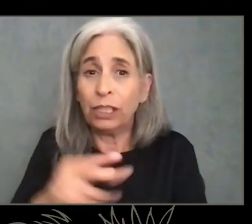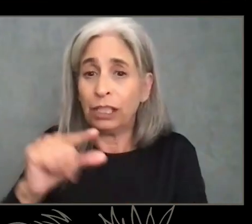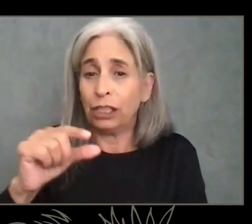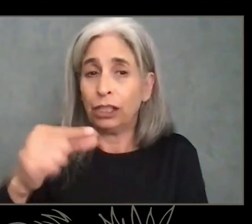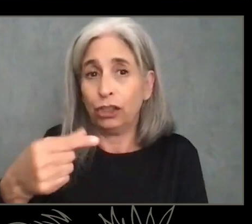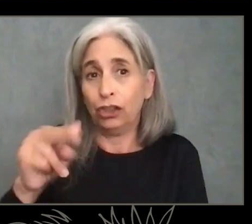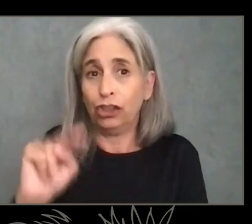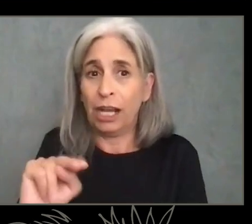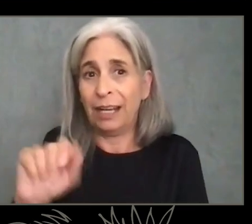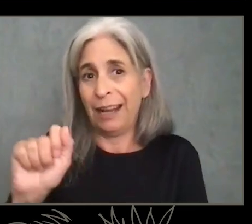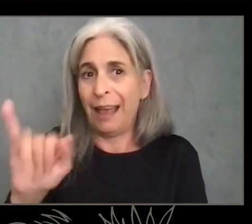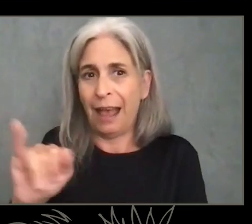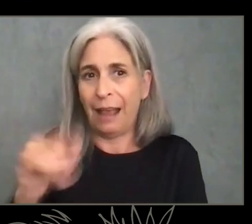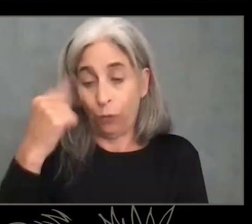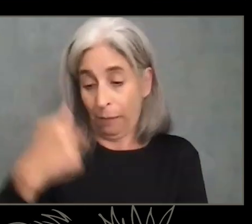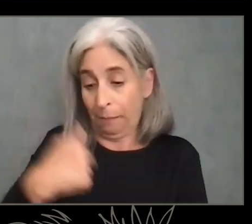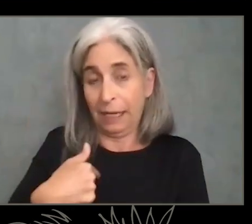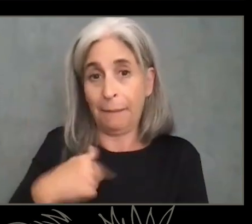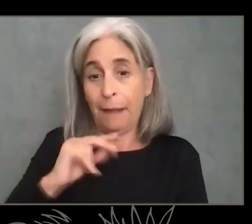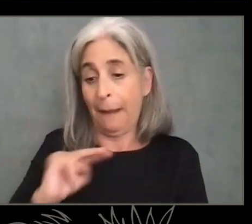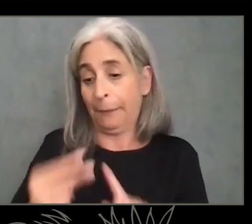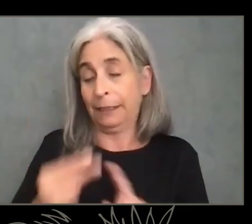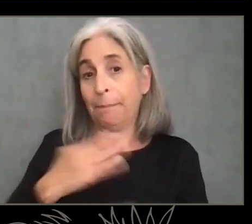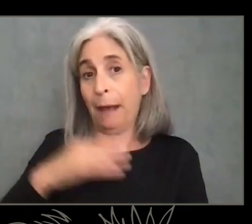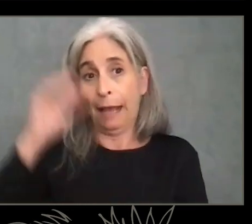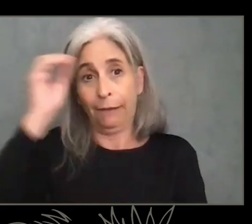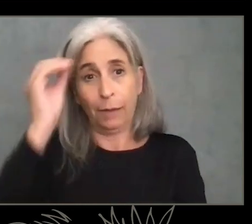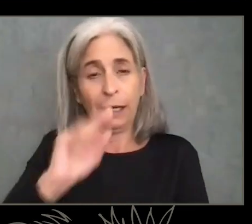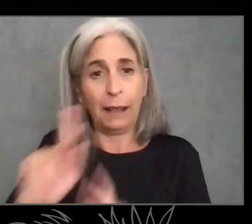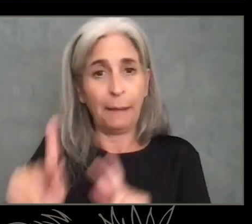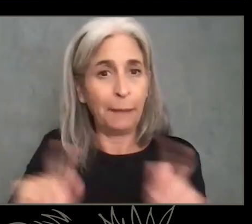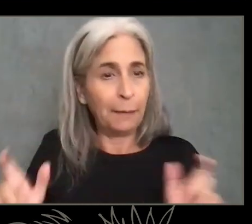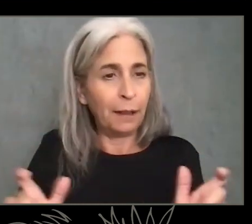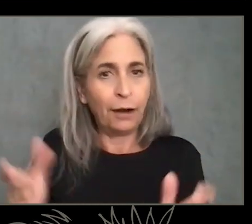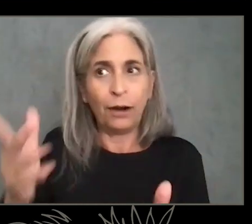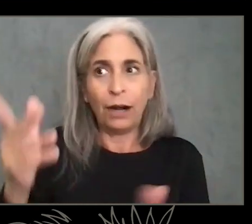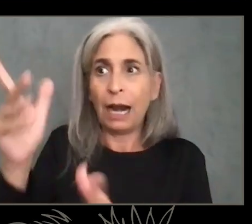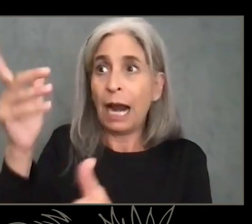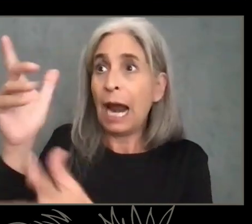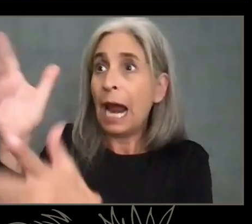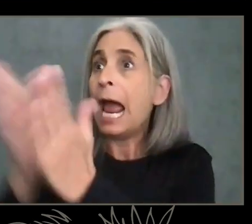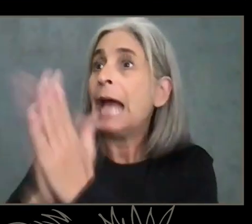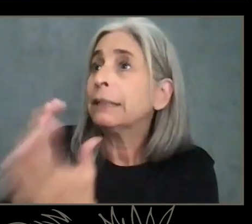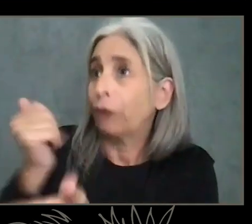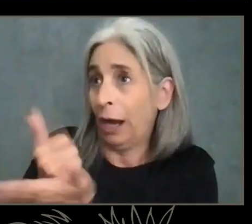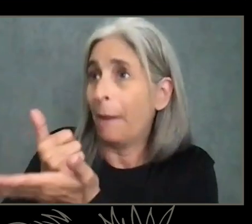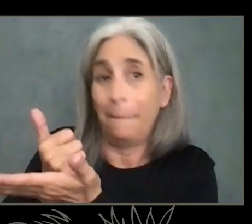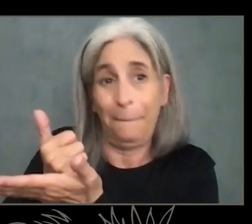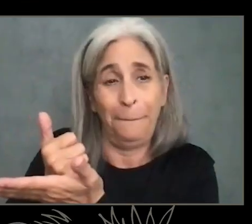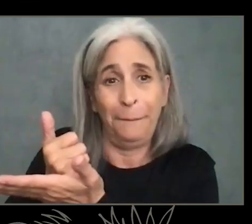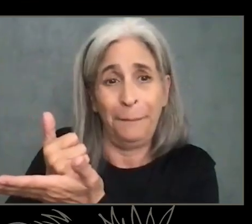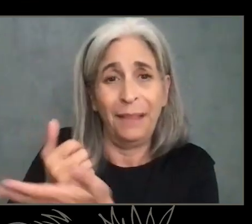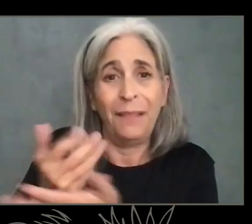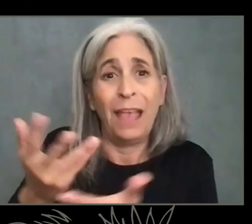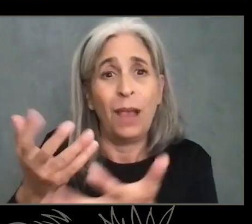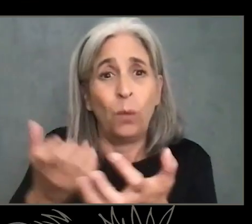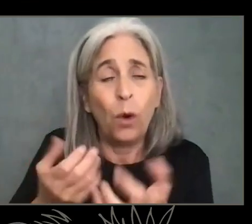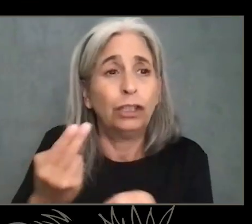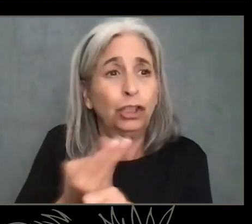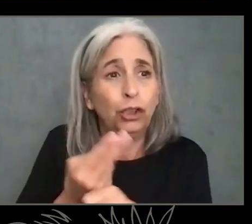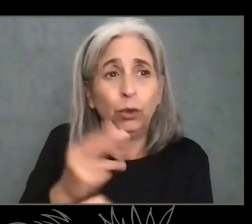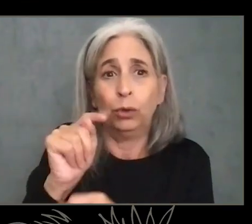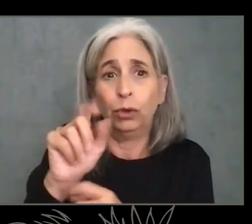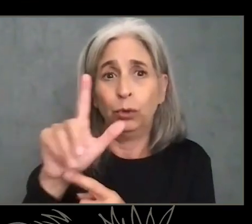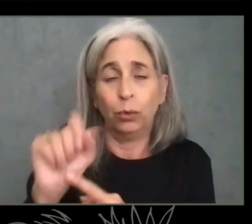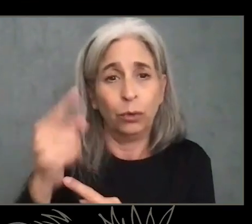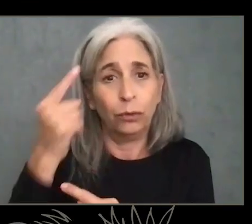AI. And for me, my perspective, my opinion, I think people are asking for help. They want to be heard, and they're using these